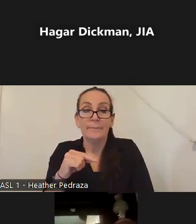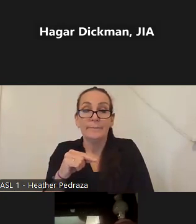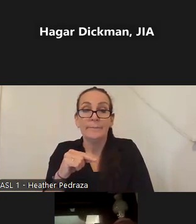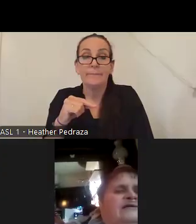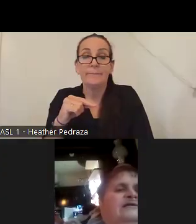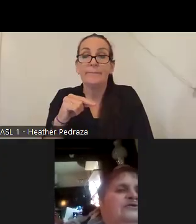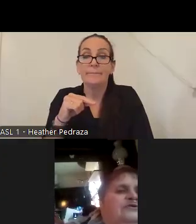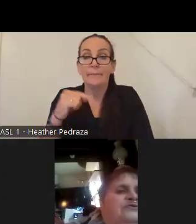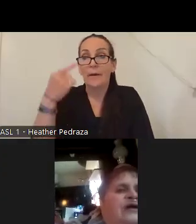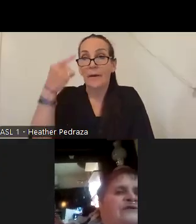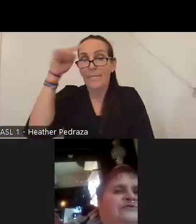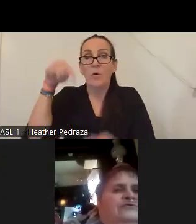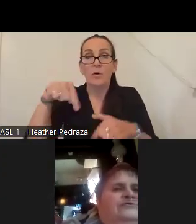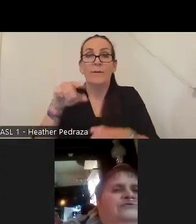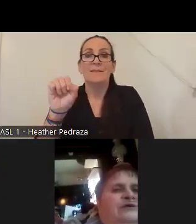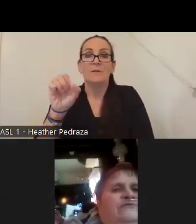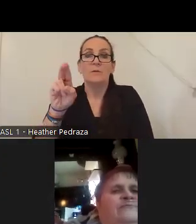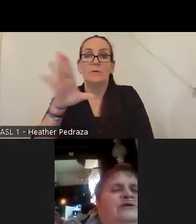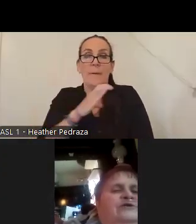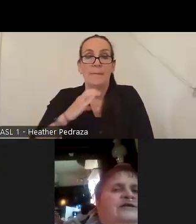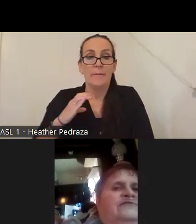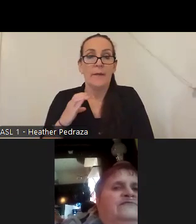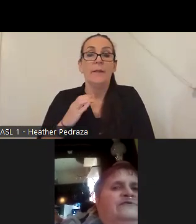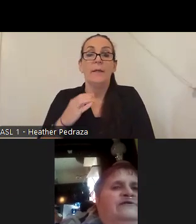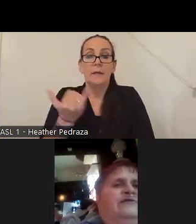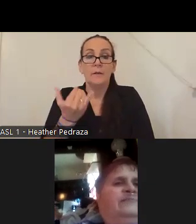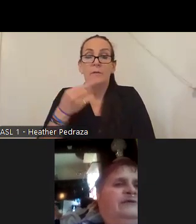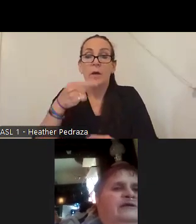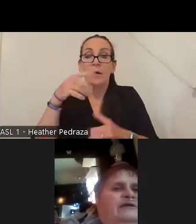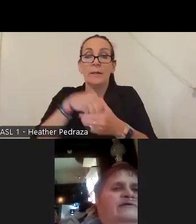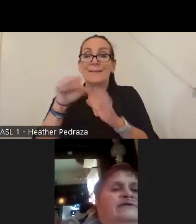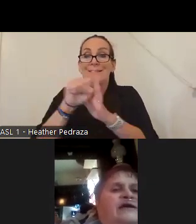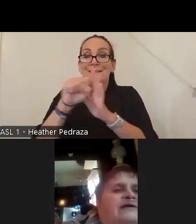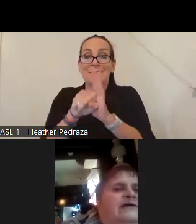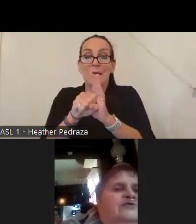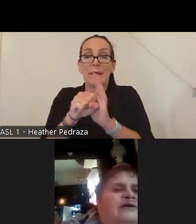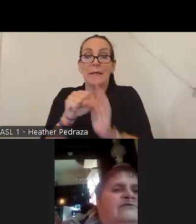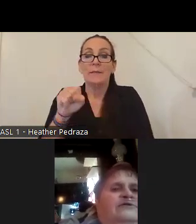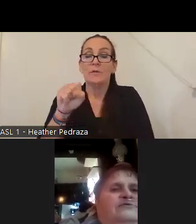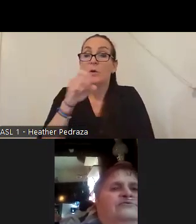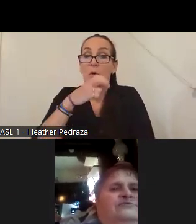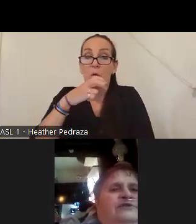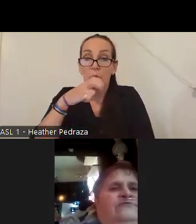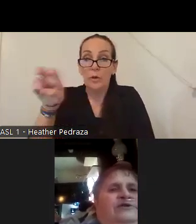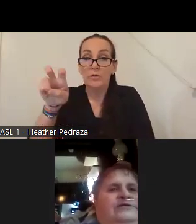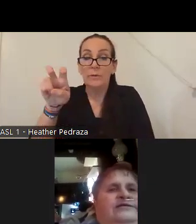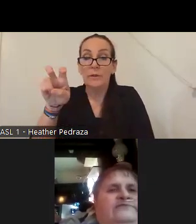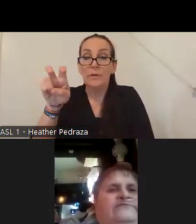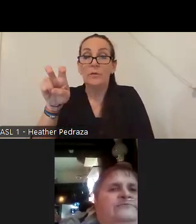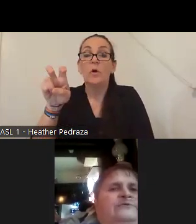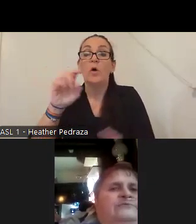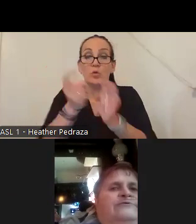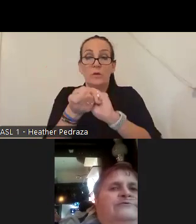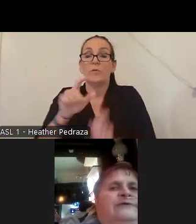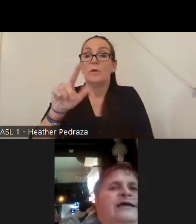The State Transit Transformation Task Force Accessibility. The State Transit Transformation Task Force